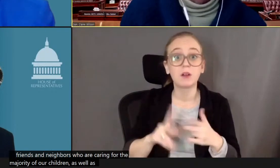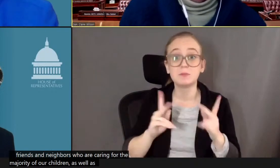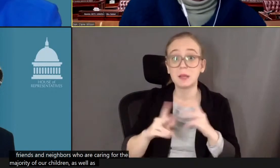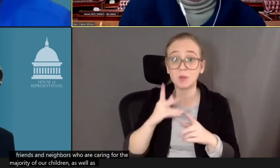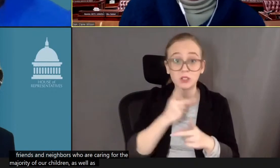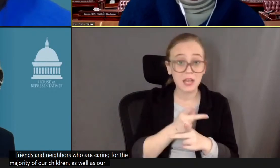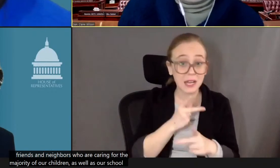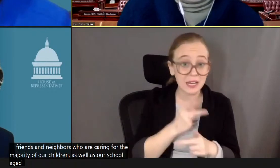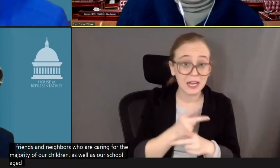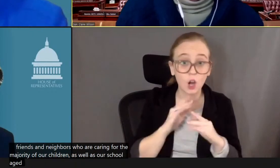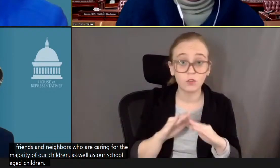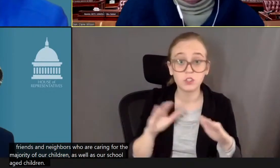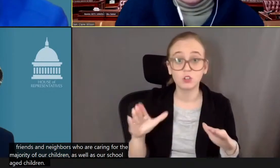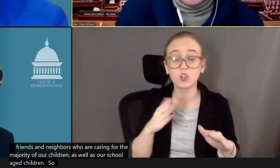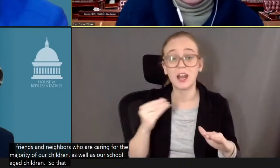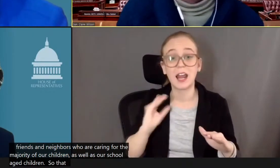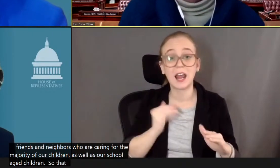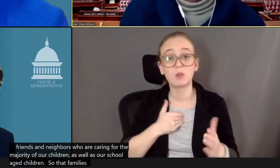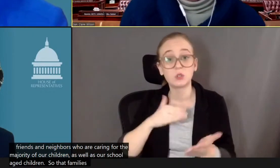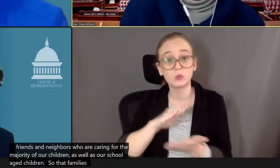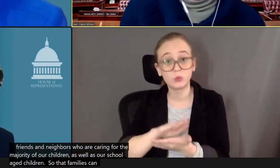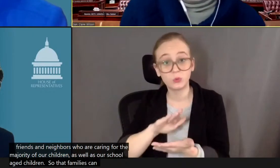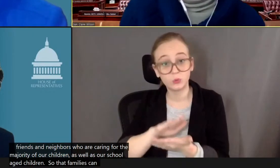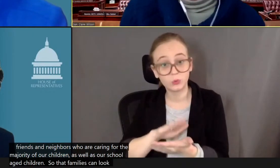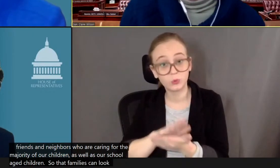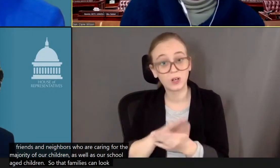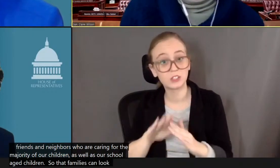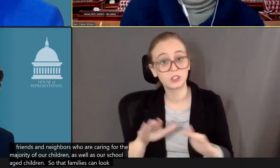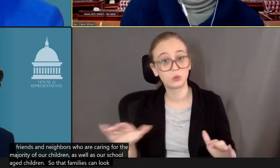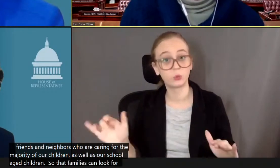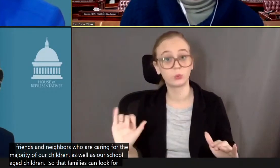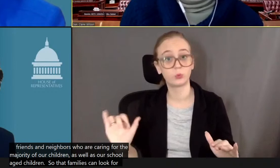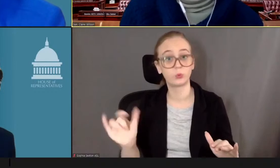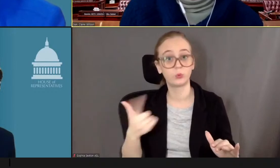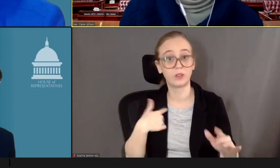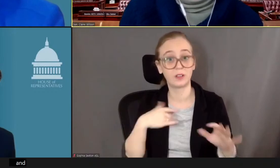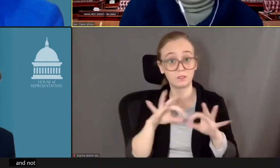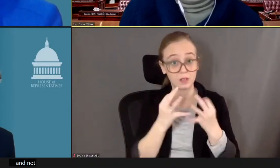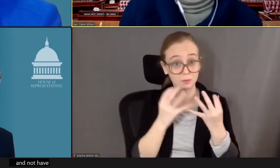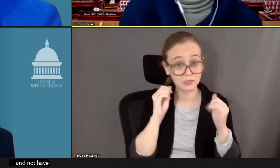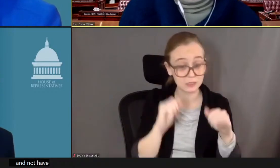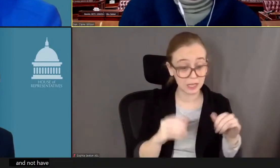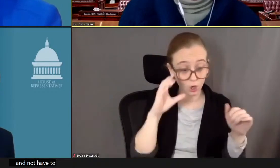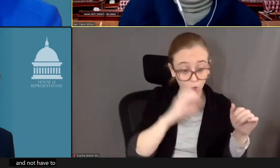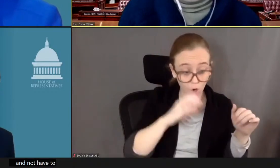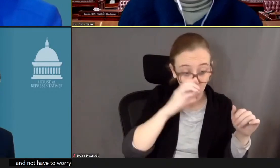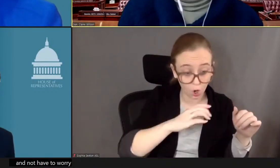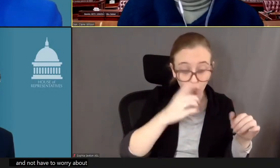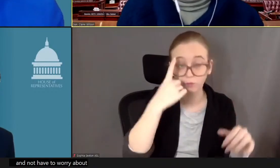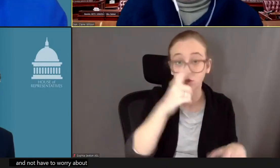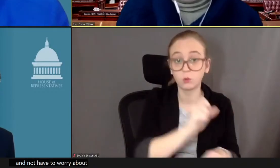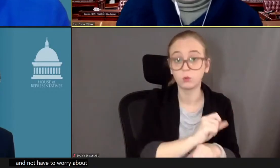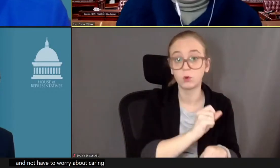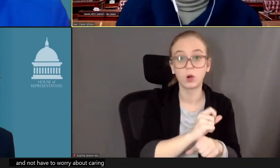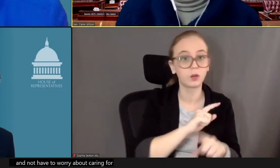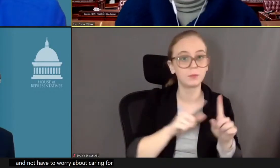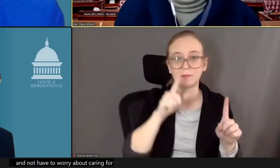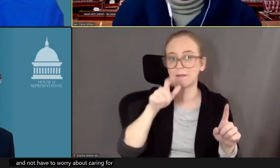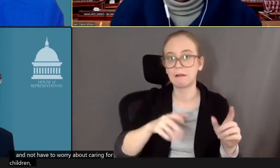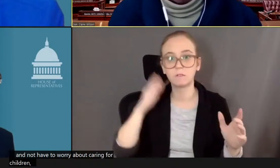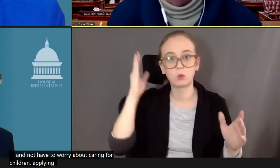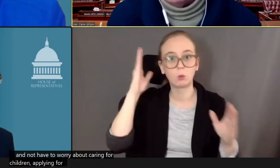that families can look for work and not have to worry about caring for children, applying for a job,